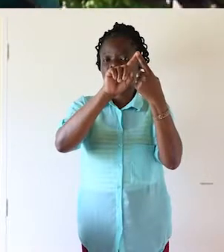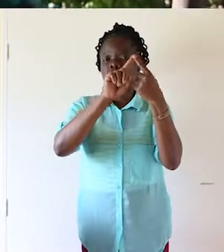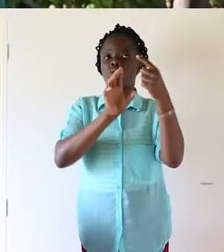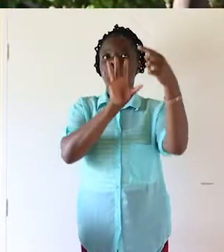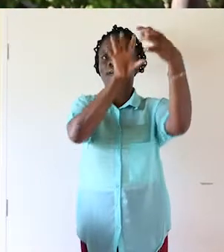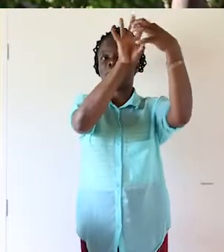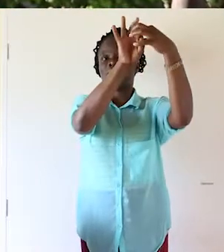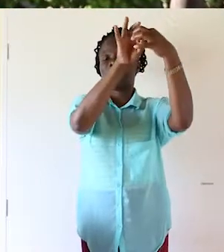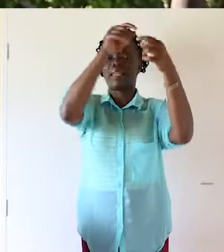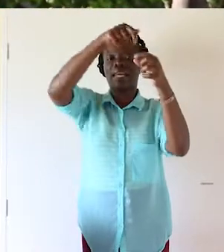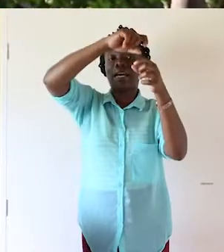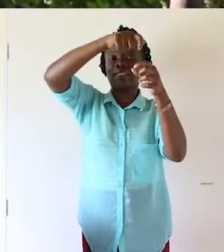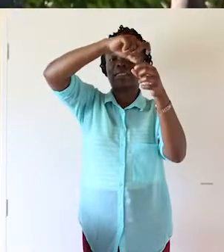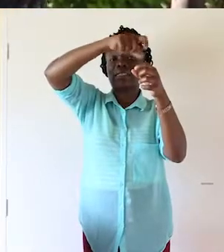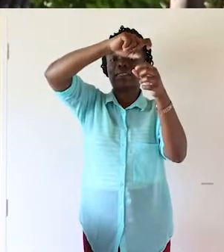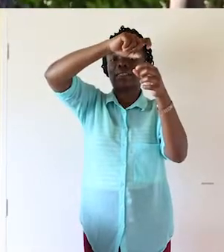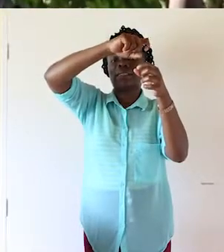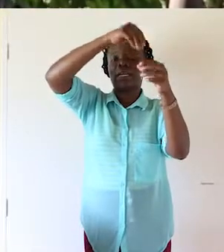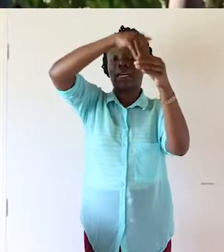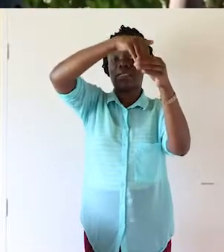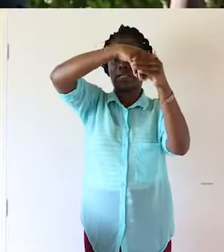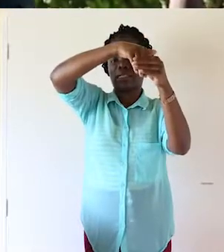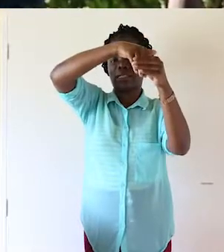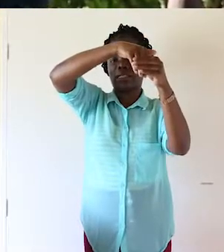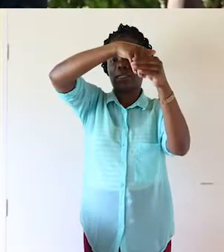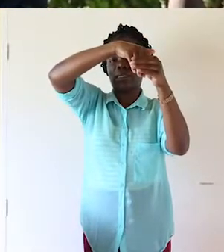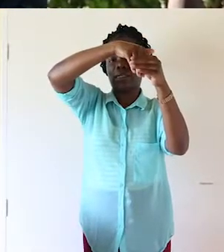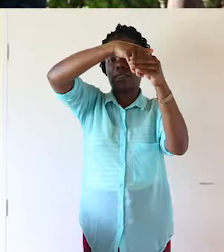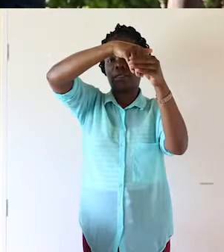we fix this nut inside